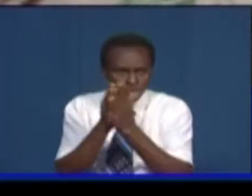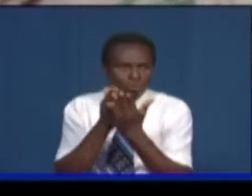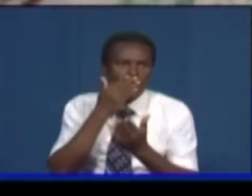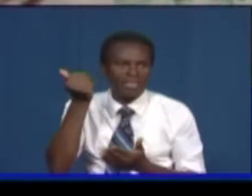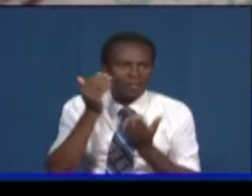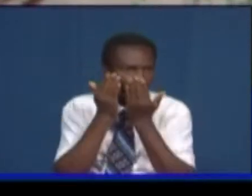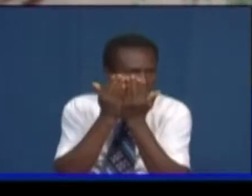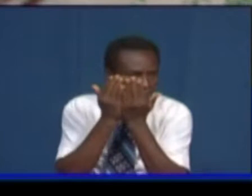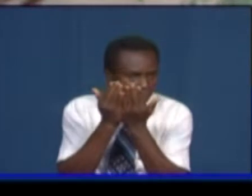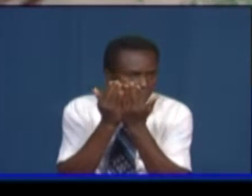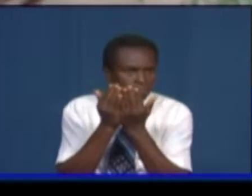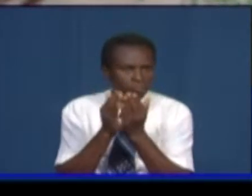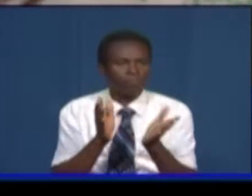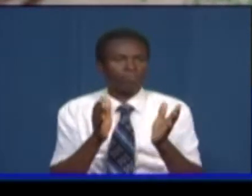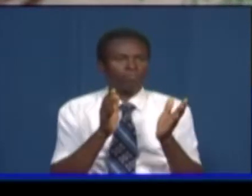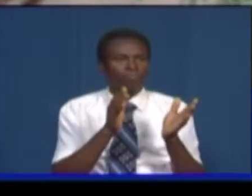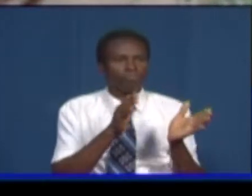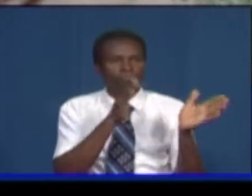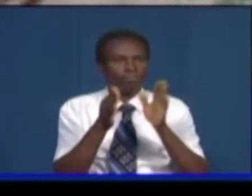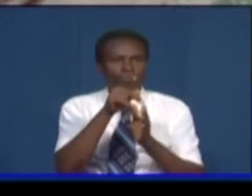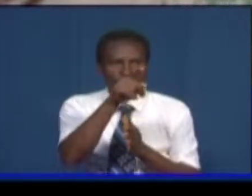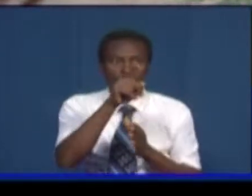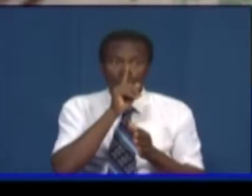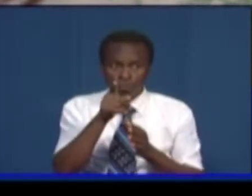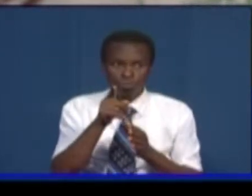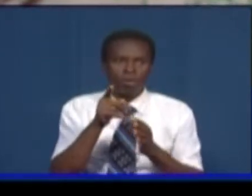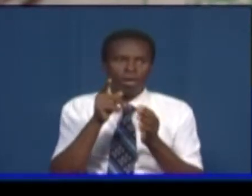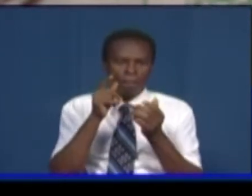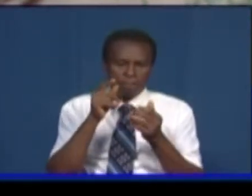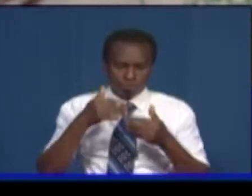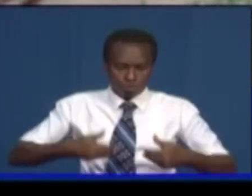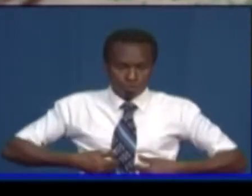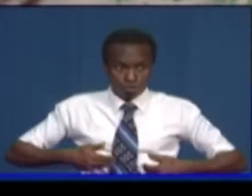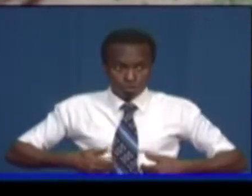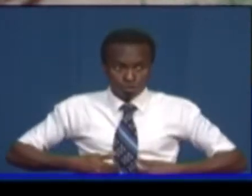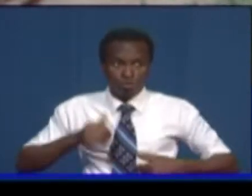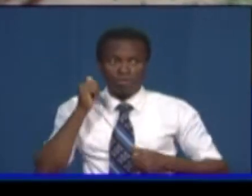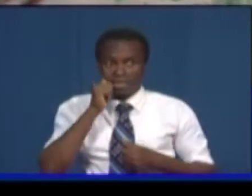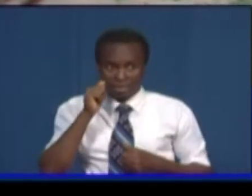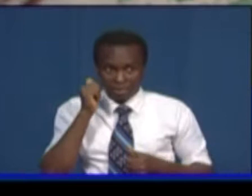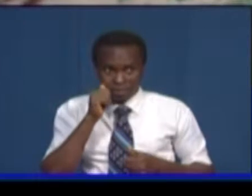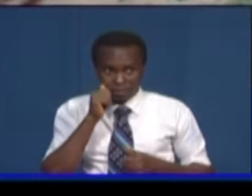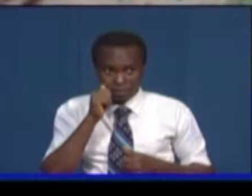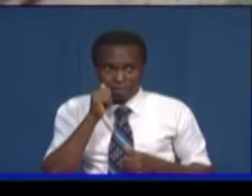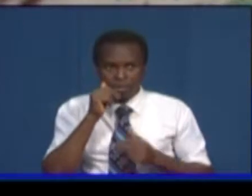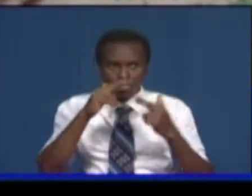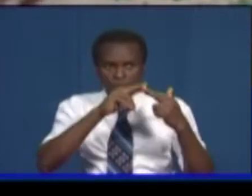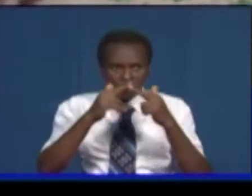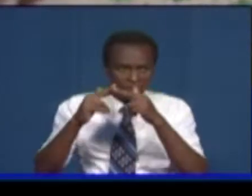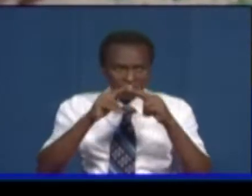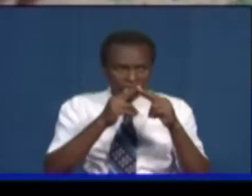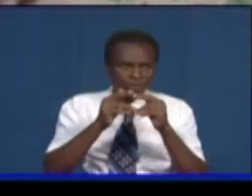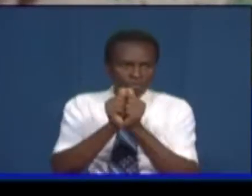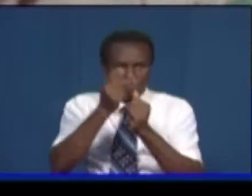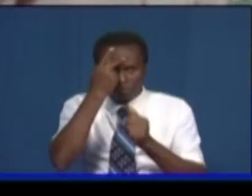of an adolescent child really is affected by a lot of issues, from their relationship with their parents, their relationship with their mates,